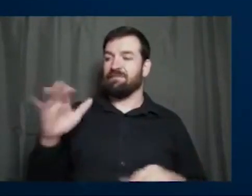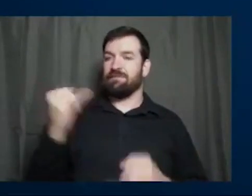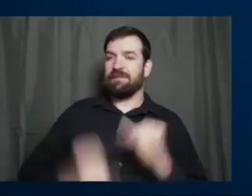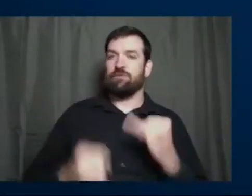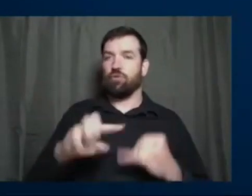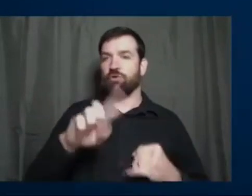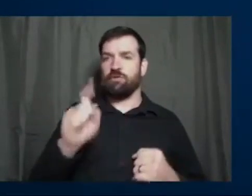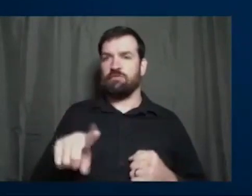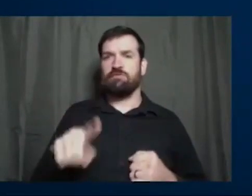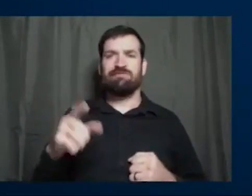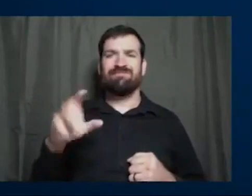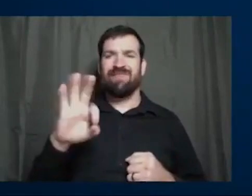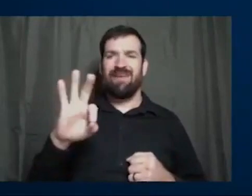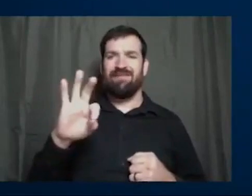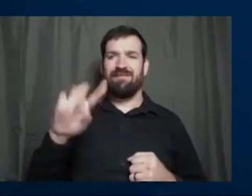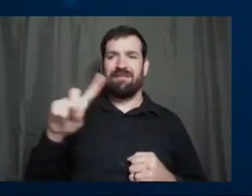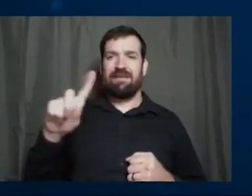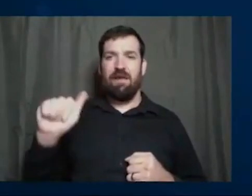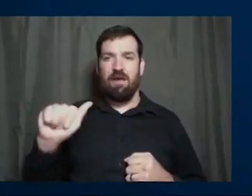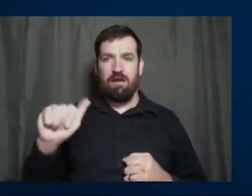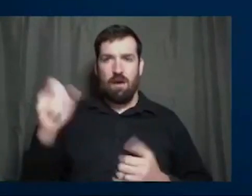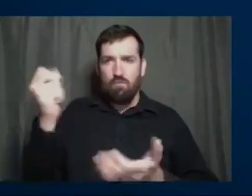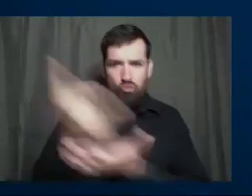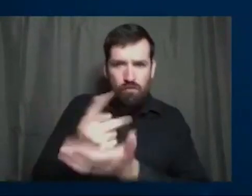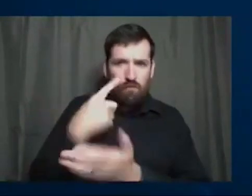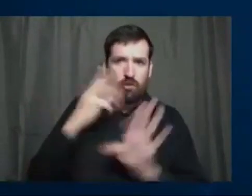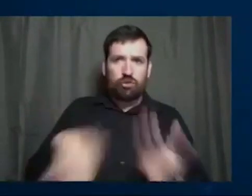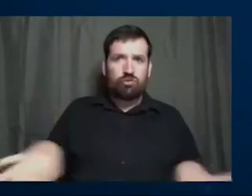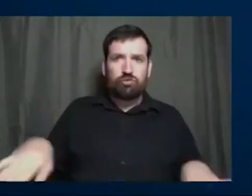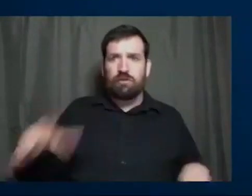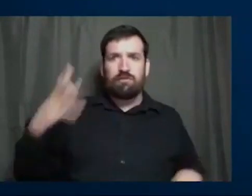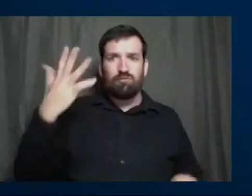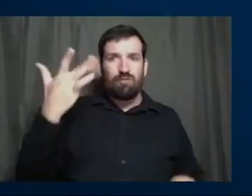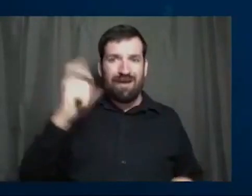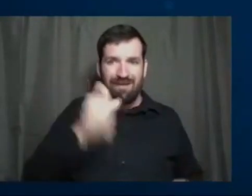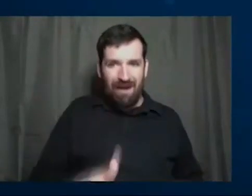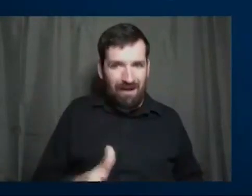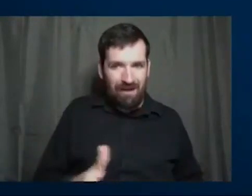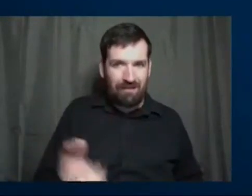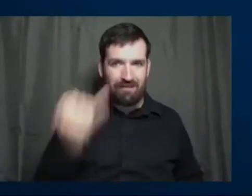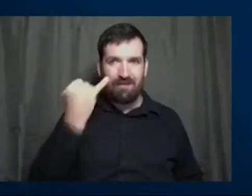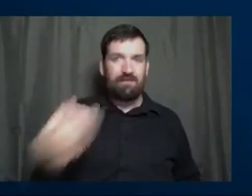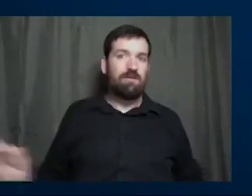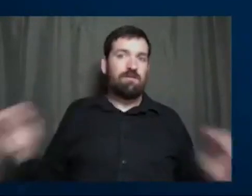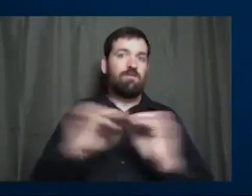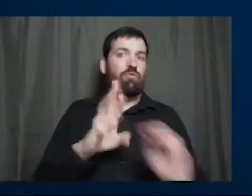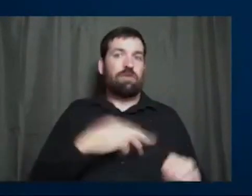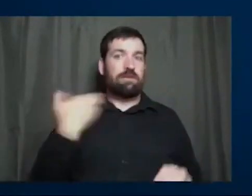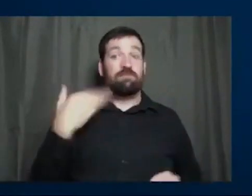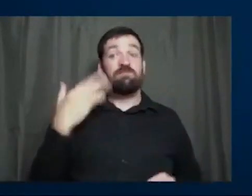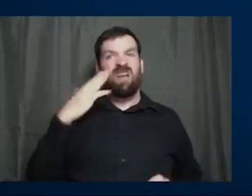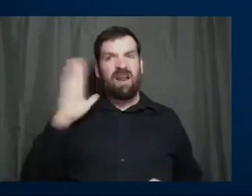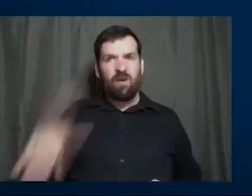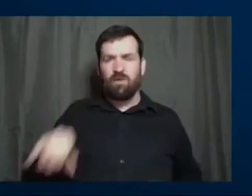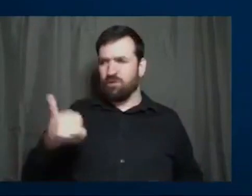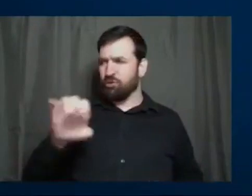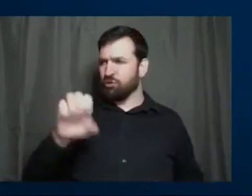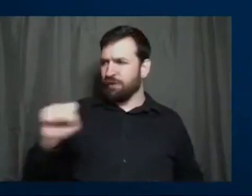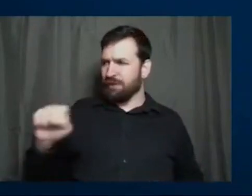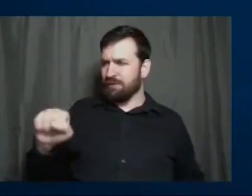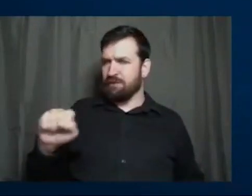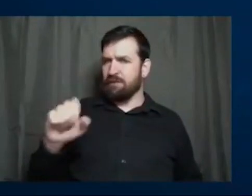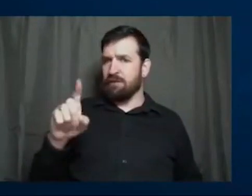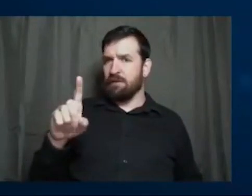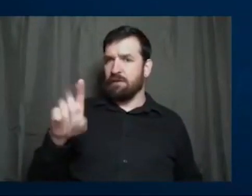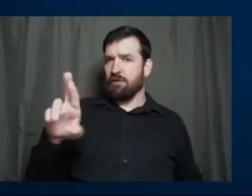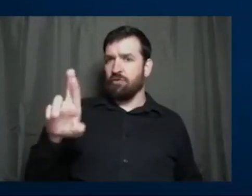FDA approve vaccination sooner for children if they are now more at risk? I do know that I think, Jess, isn't Dr. Pahud on like